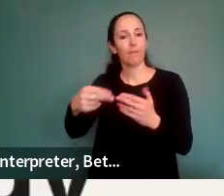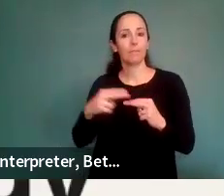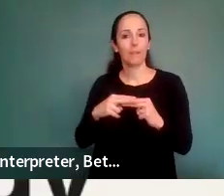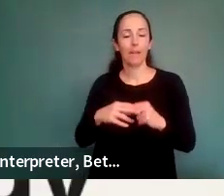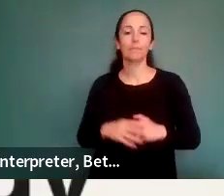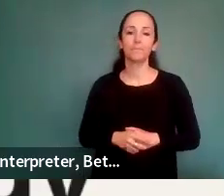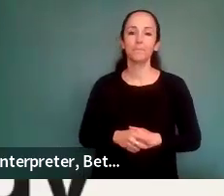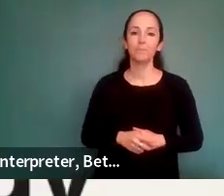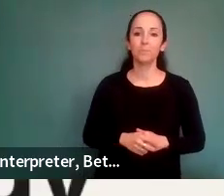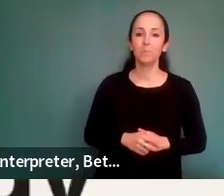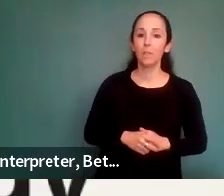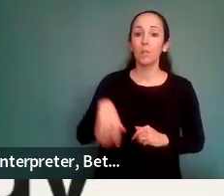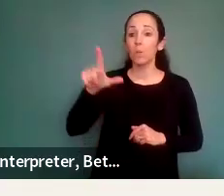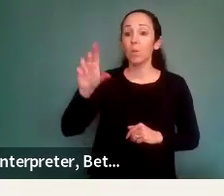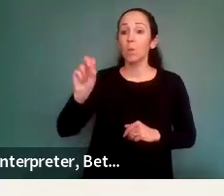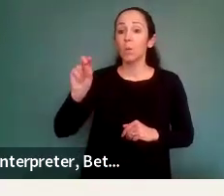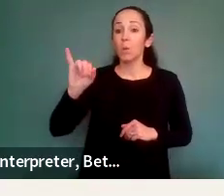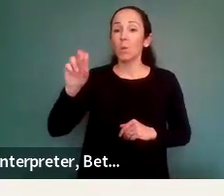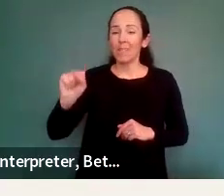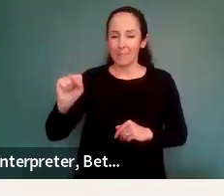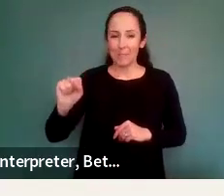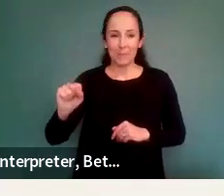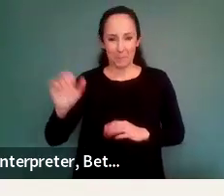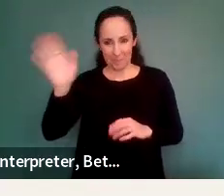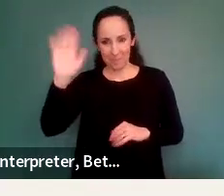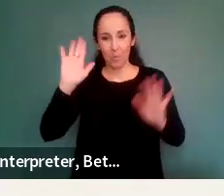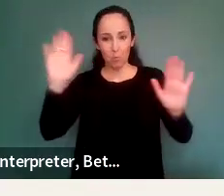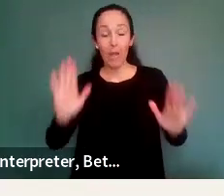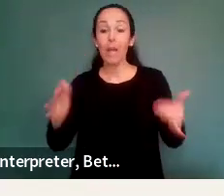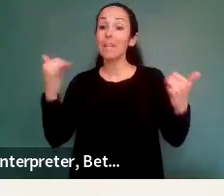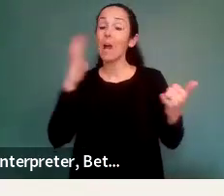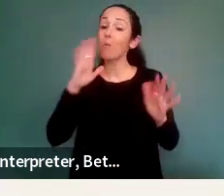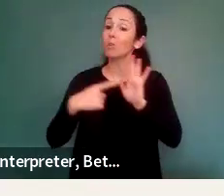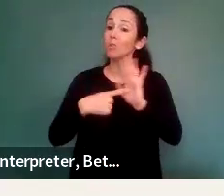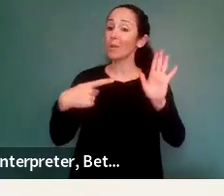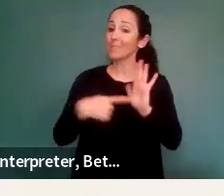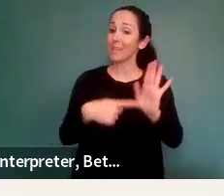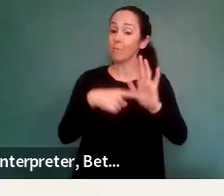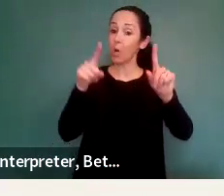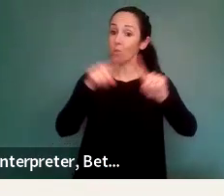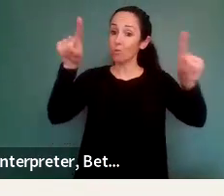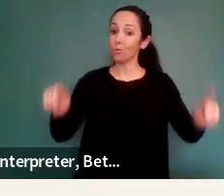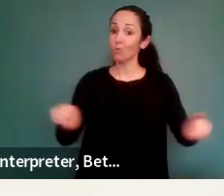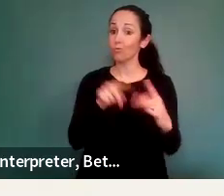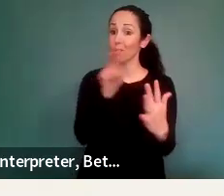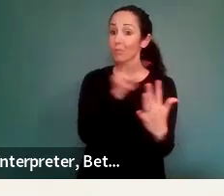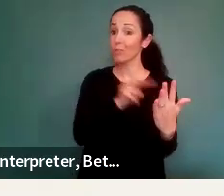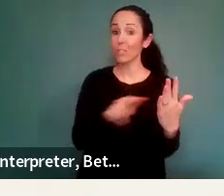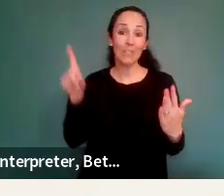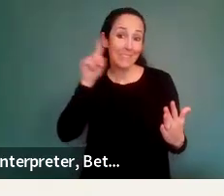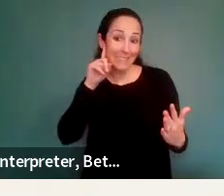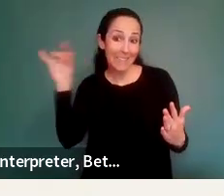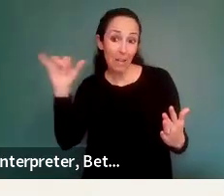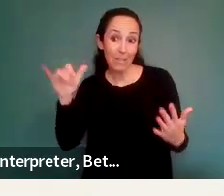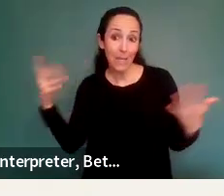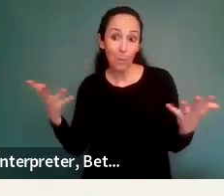Great. So I will be demonstrating what a screen reader sounds like. So Sarah, if you could pause or stop